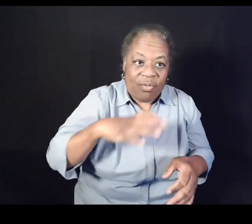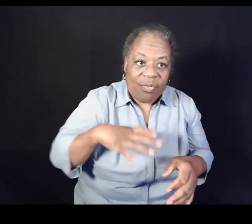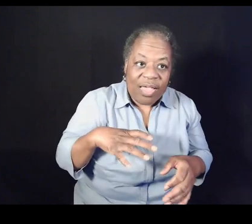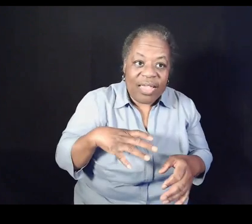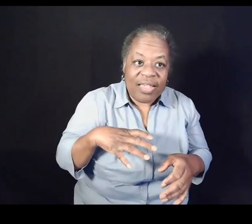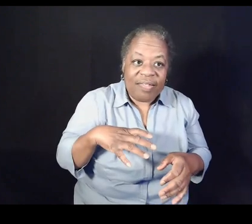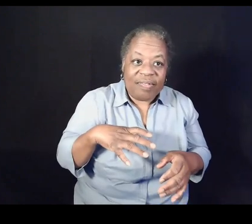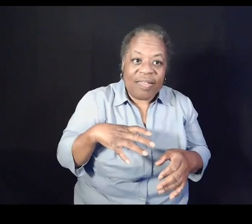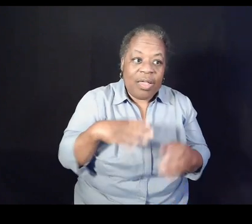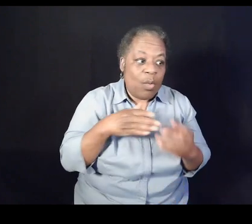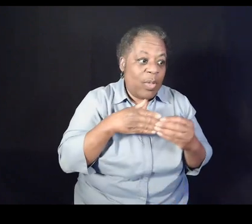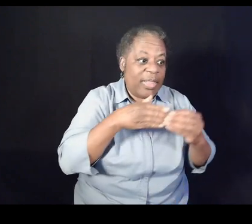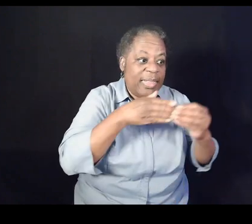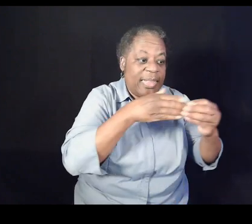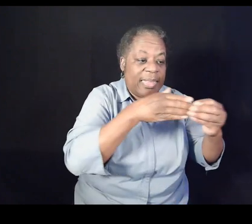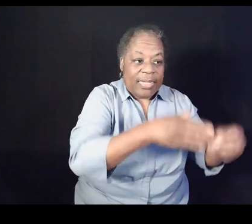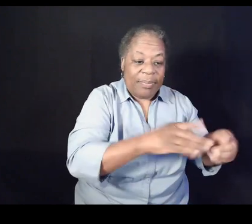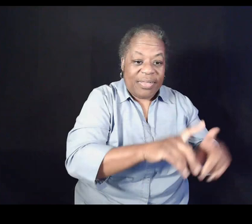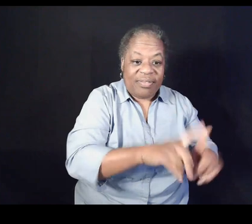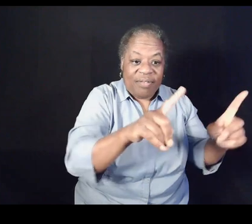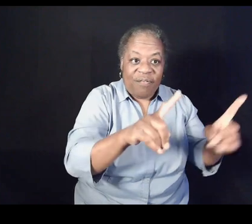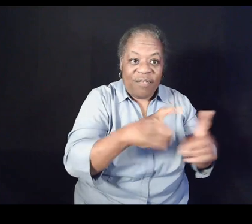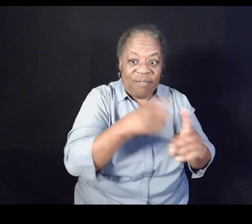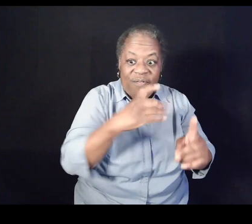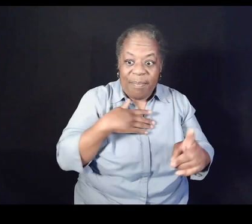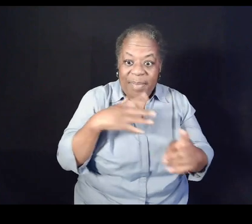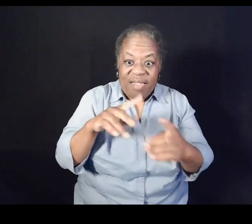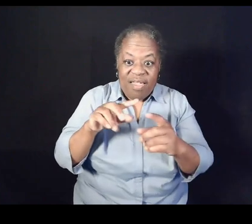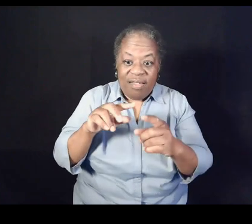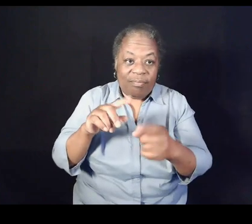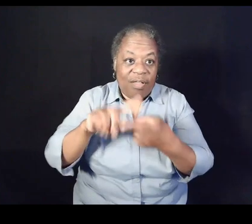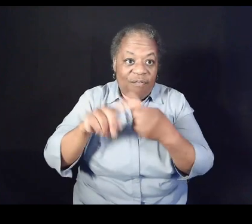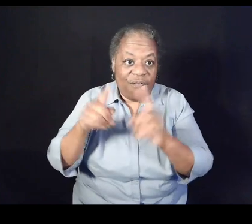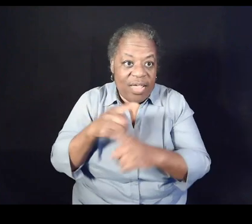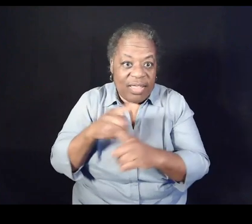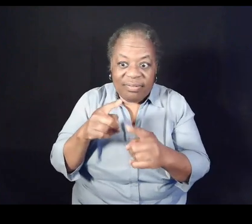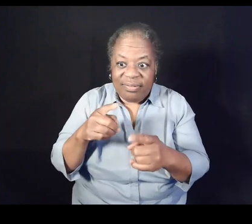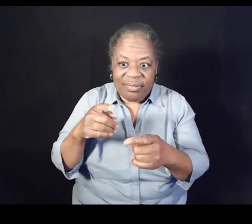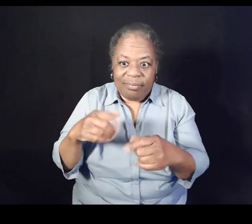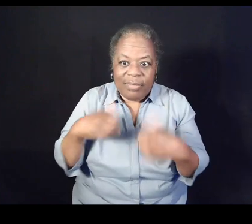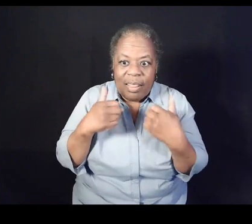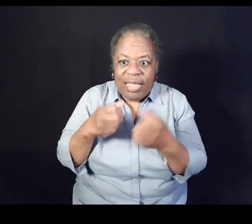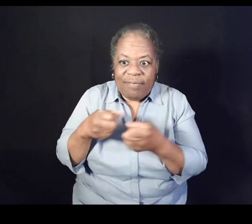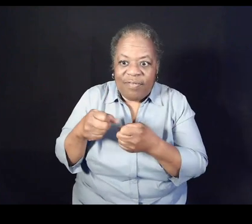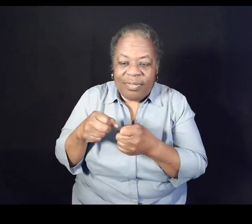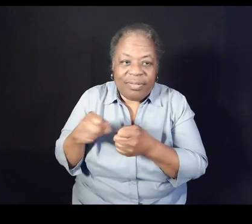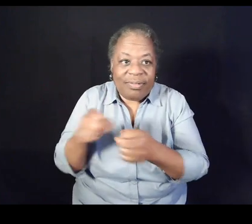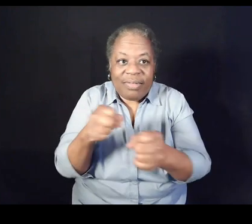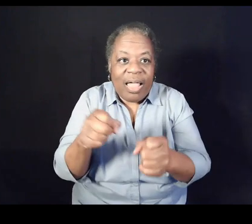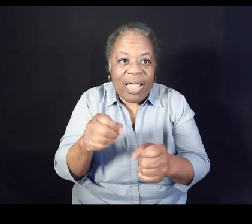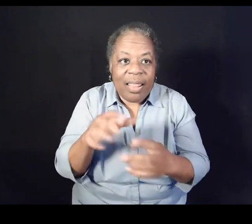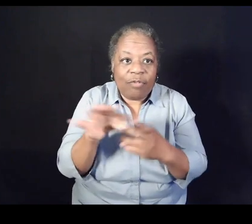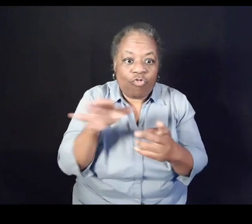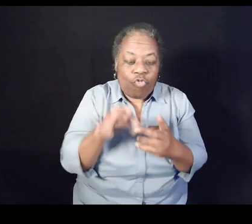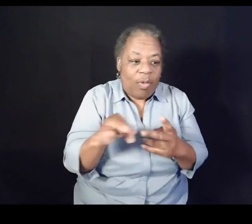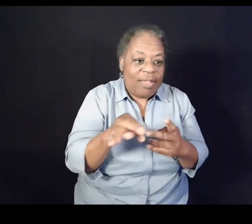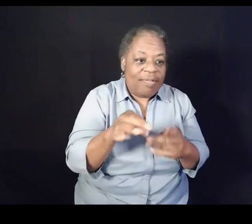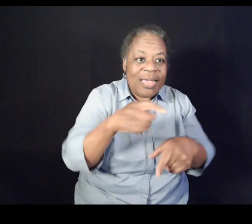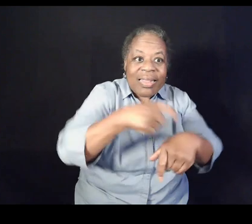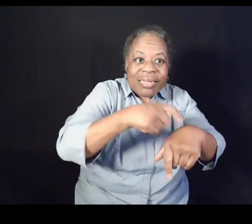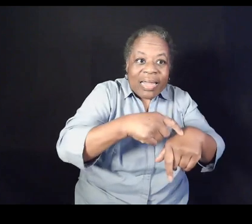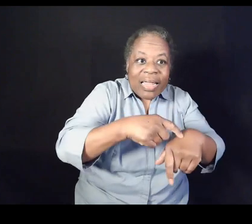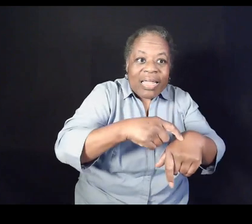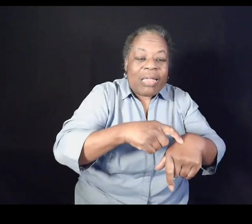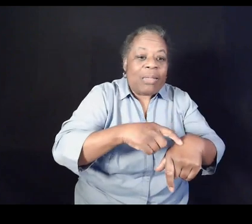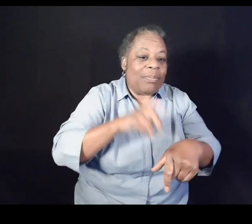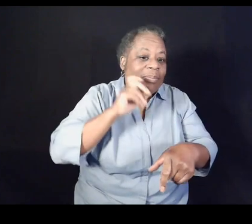lead me in a different direction than many of my friends in terms of lifestyle and choices. It was the era of sex and drugs and rock and roll, and at